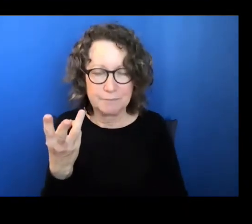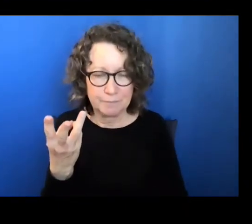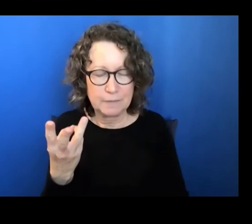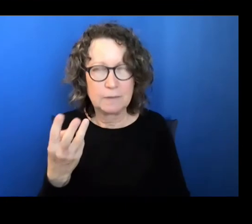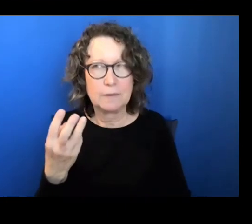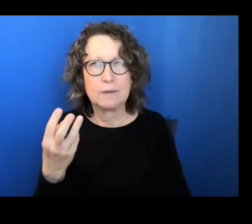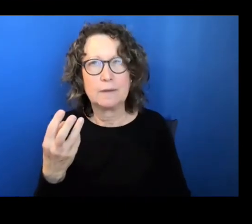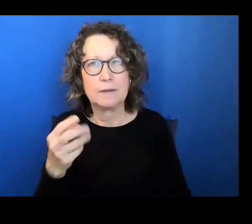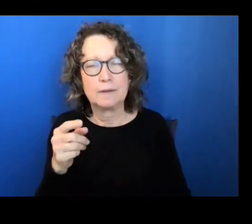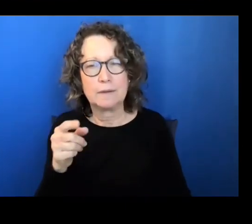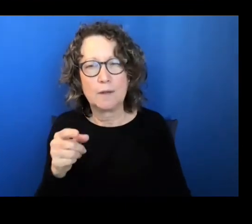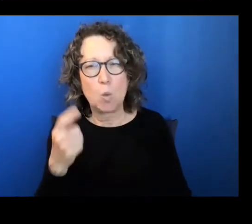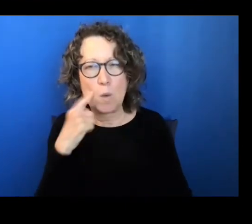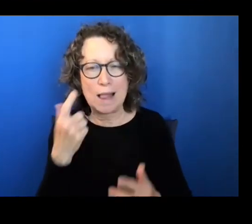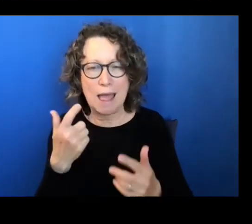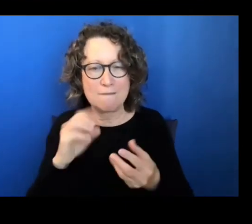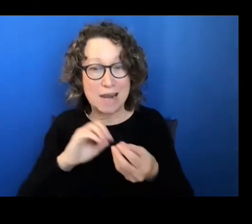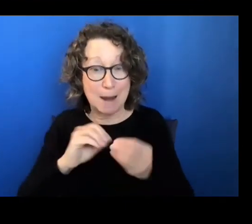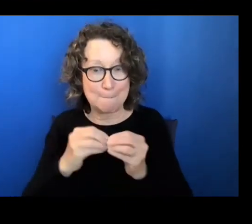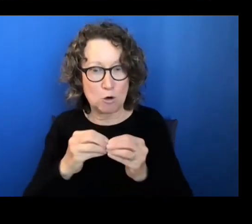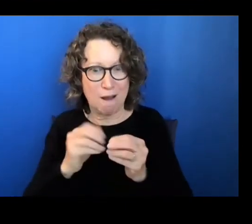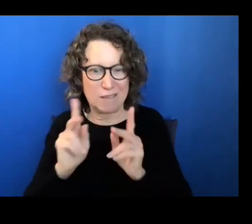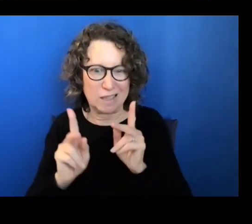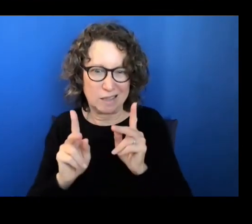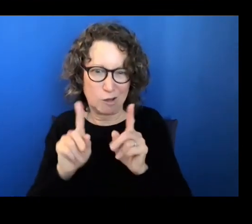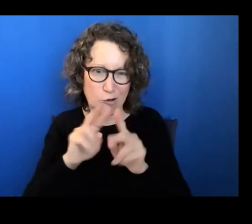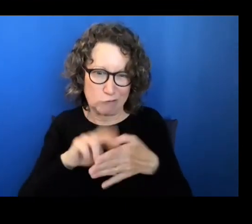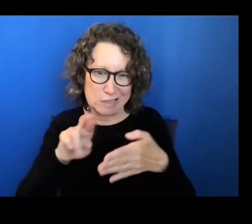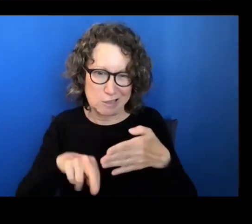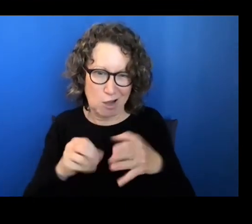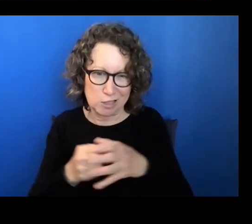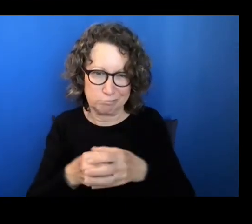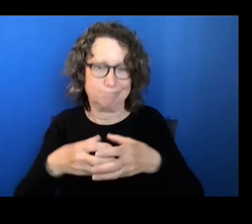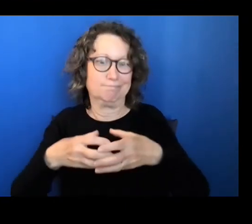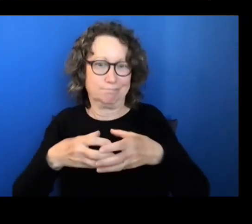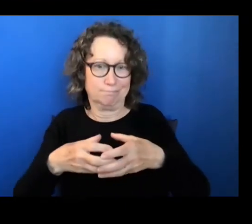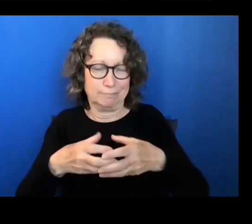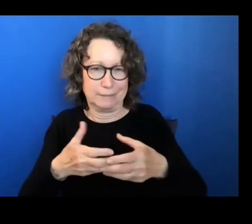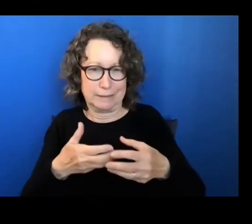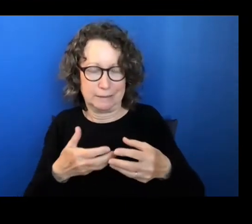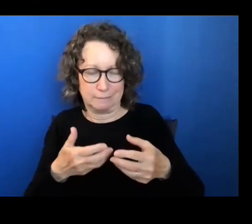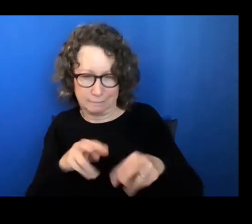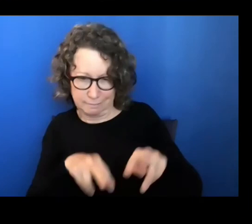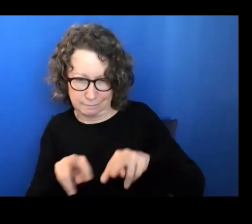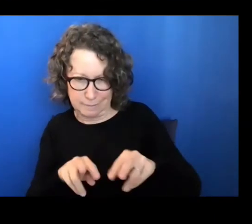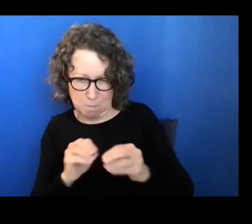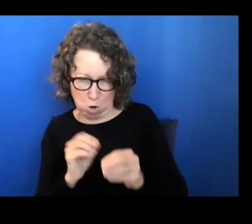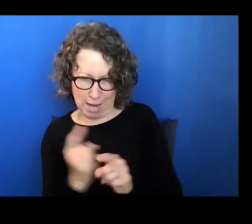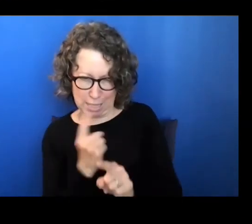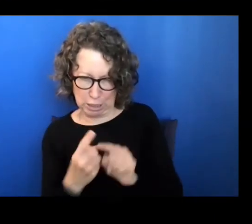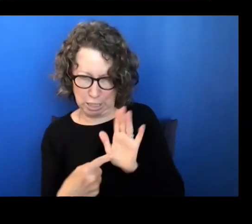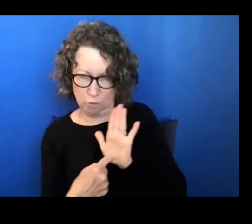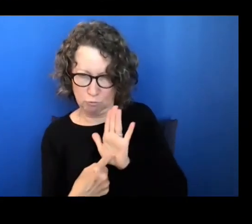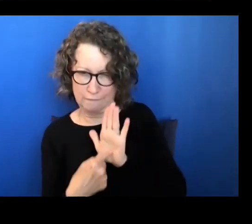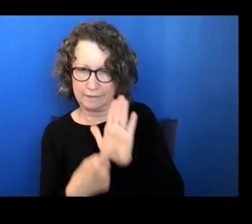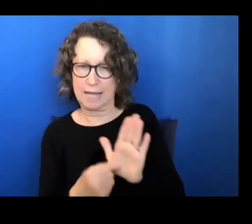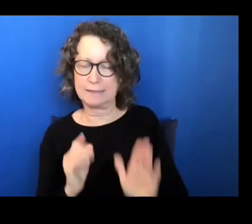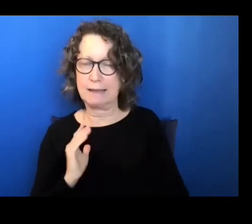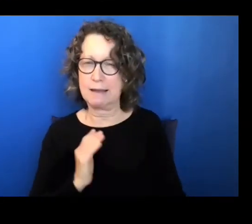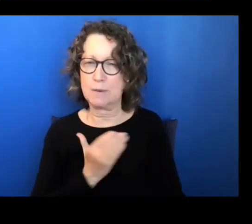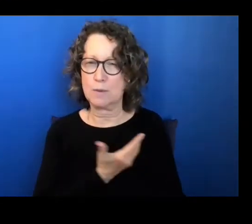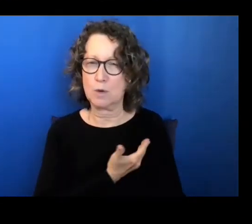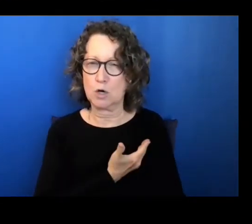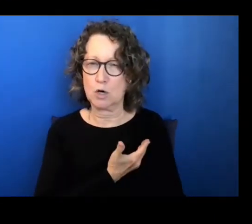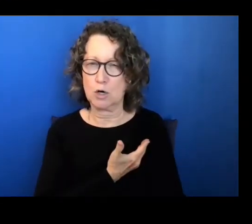we have a bigger number of results that will more accurately reflect